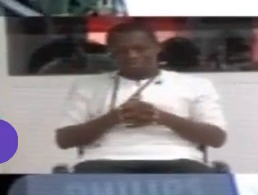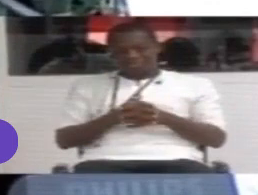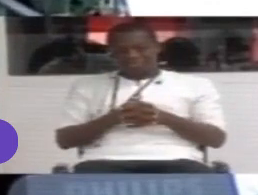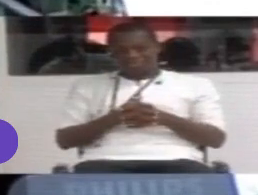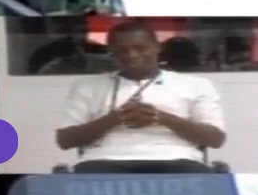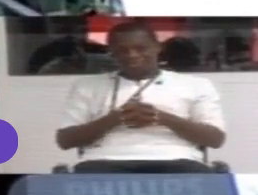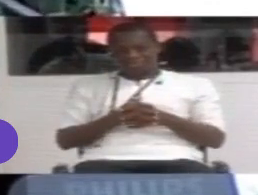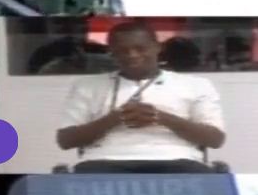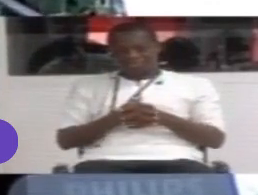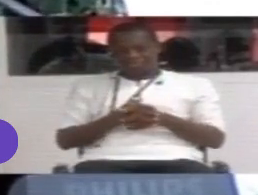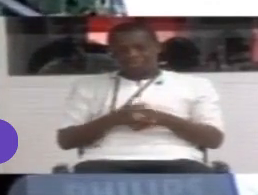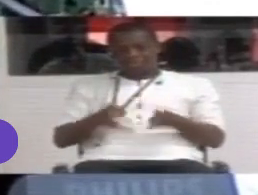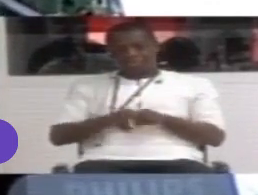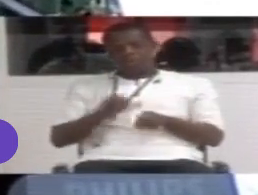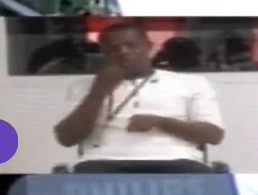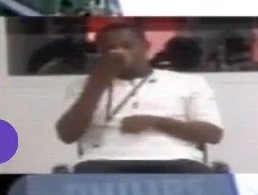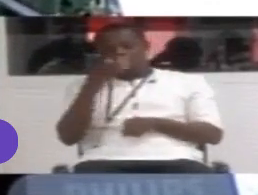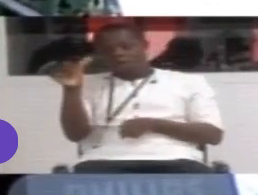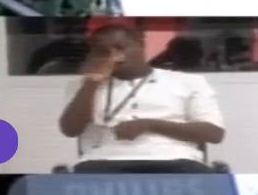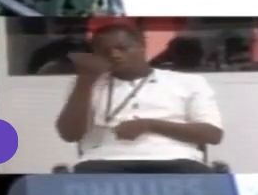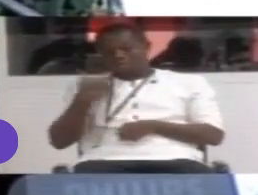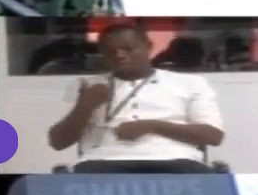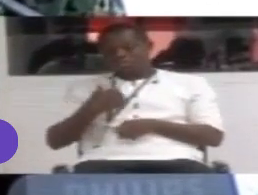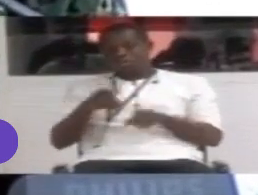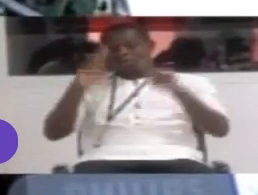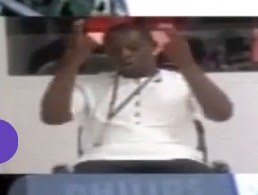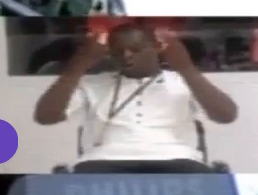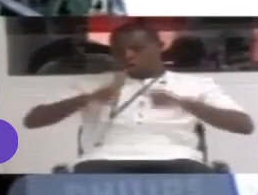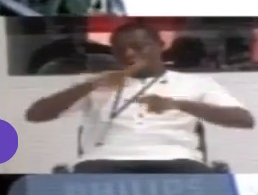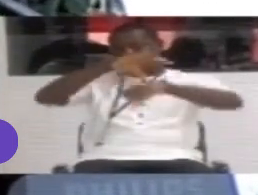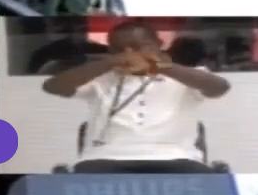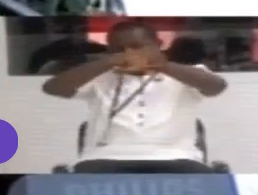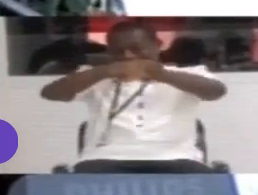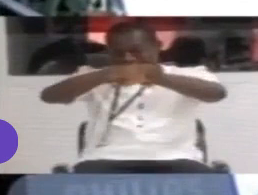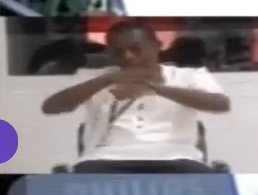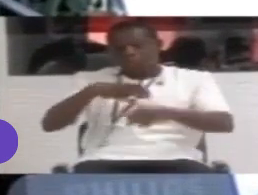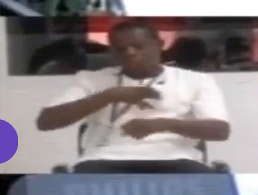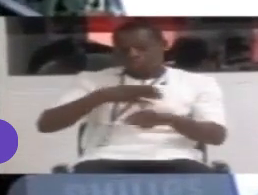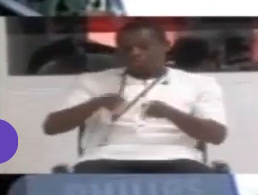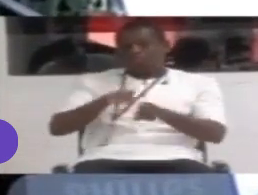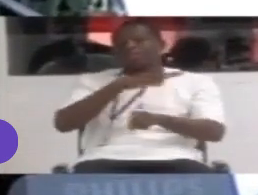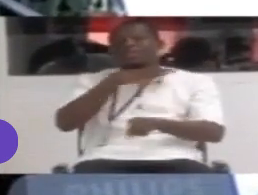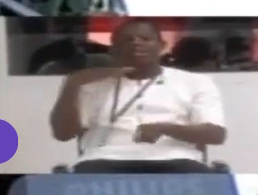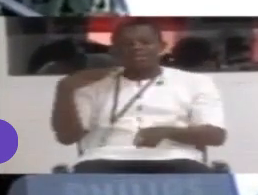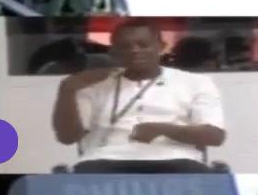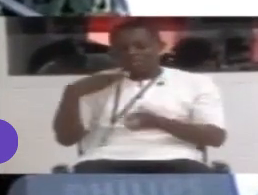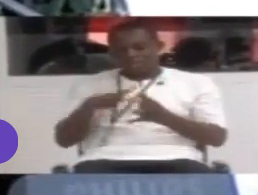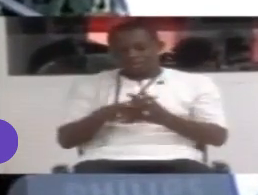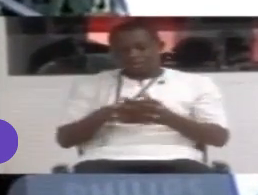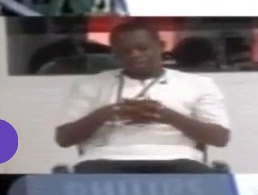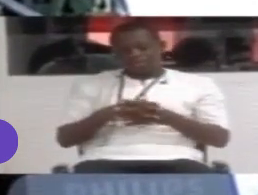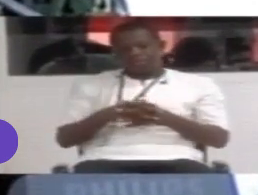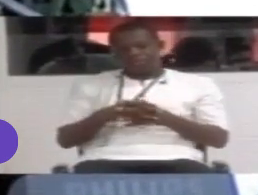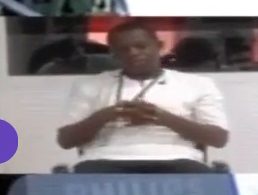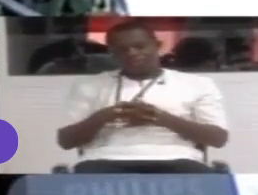mu ne dafa am ñu nga xamne loi daf len tiyé dañ len wara rey. He said that there are people that have been convicted and they